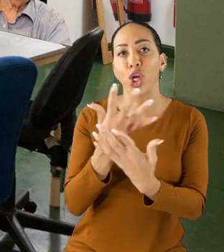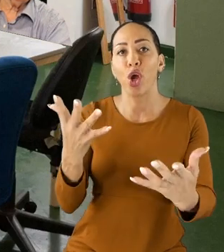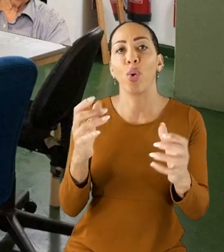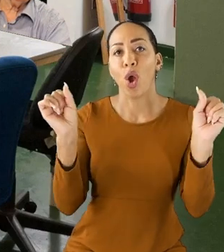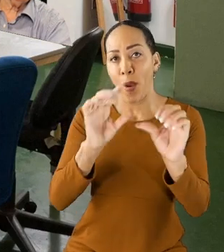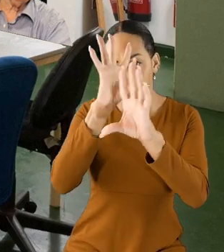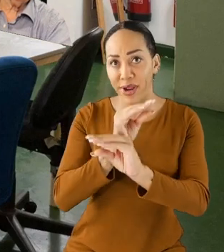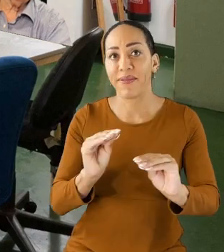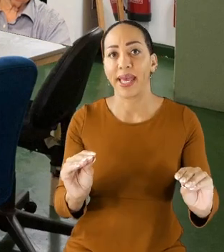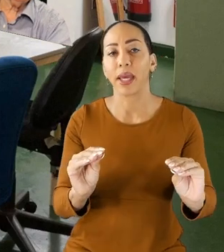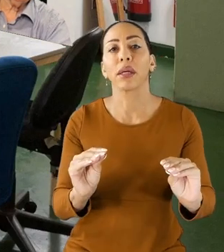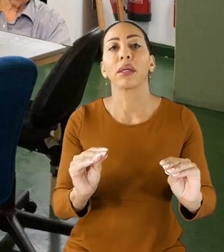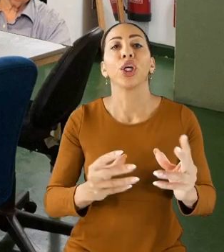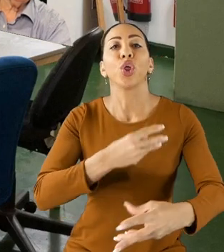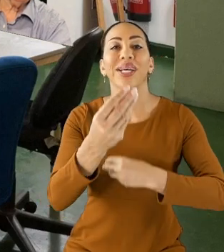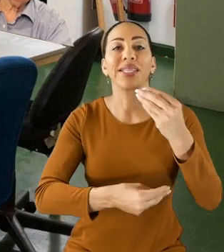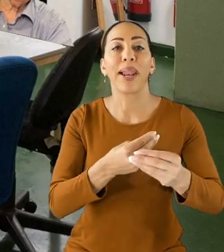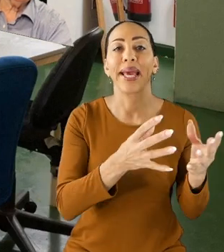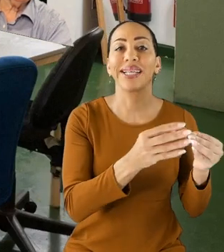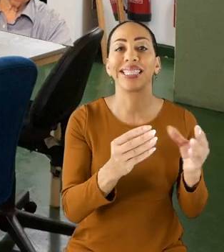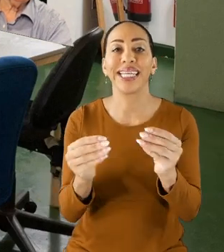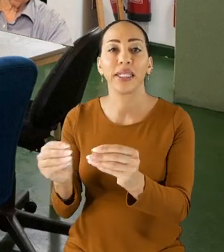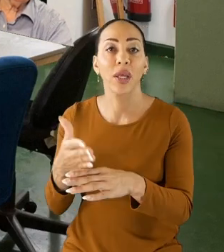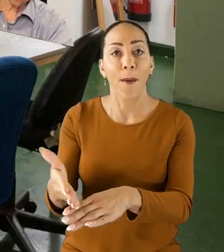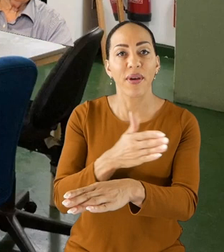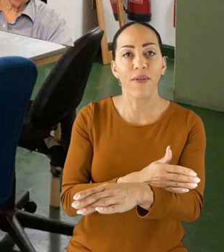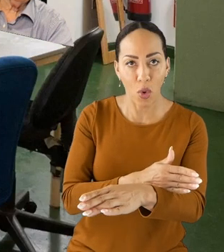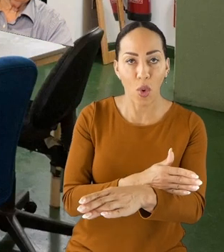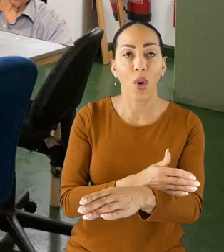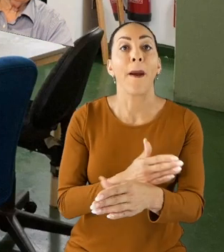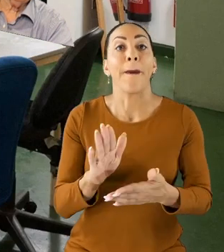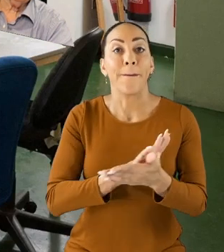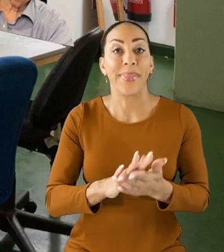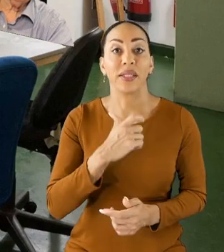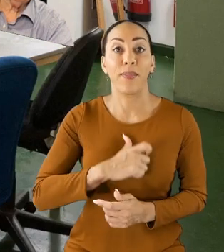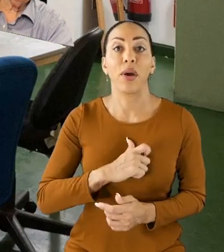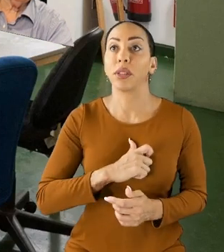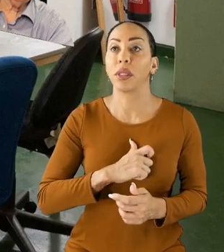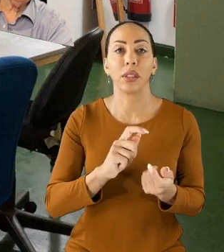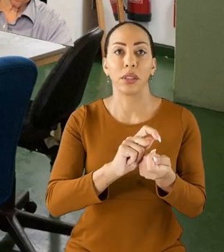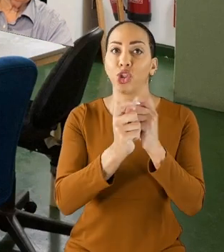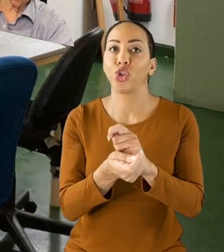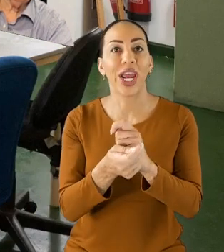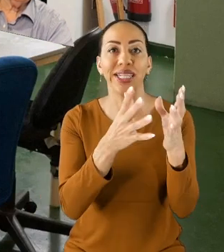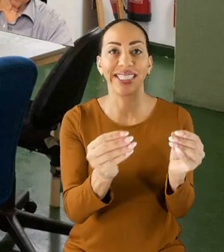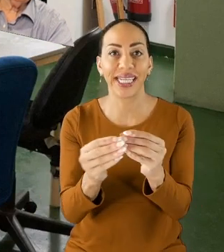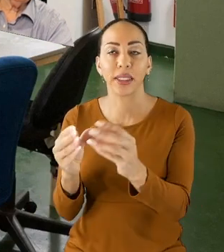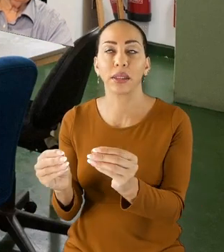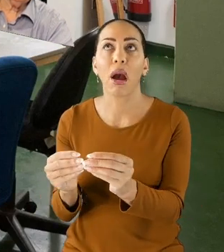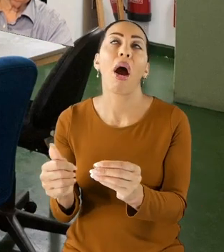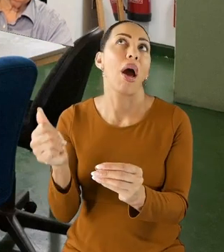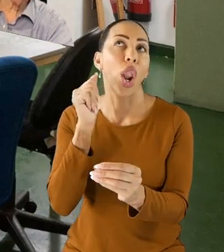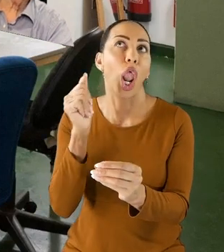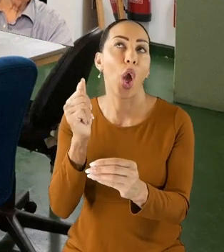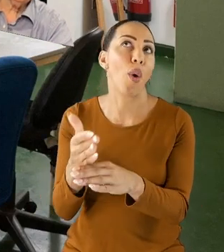that kind of runs through and sets all of the places, so that then when you know which place we're in, you've already had the